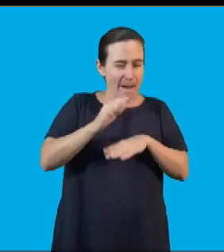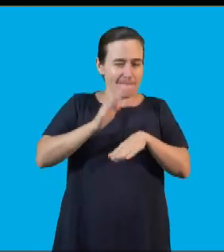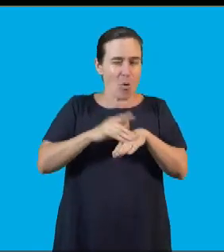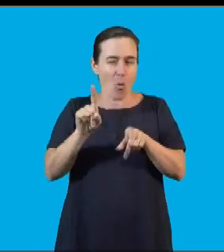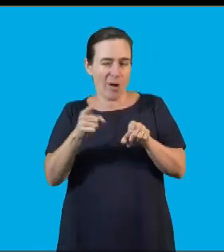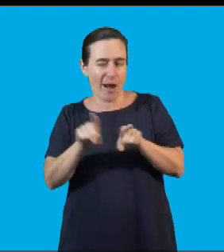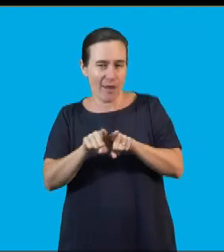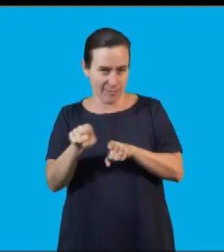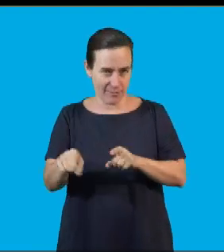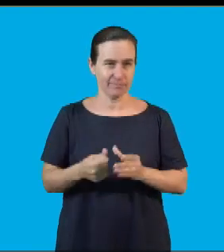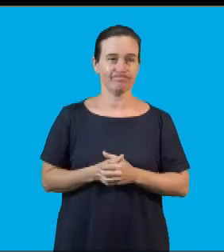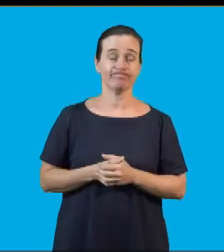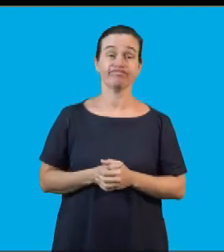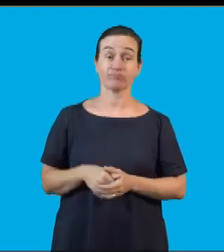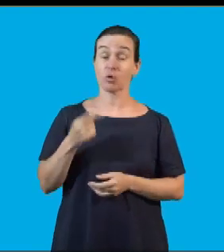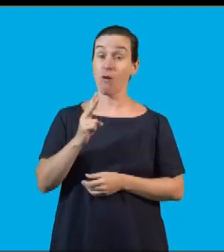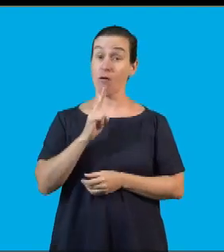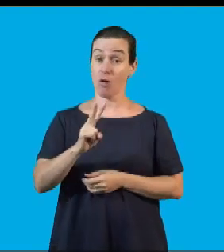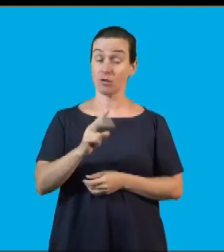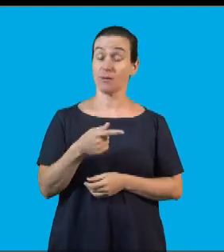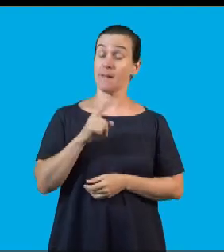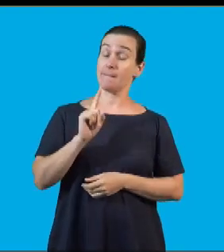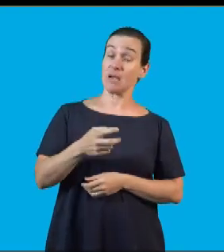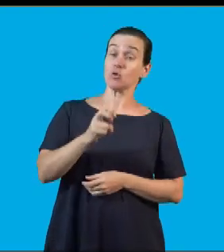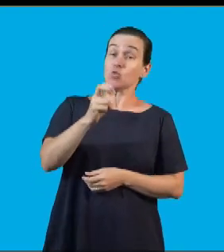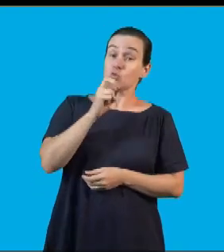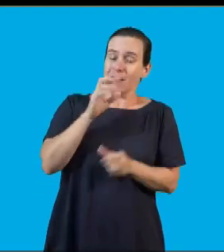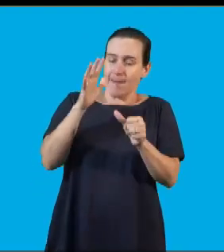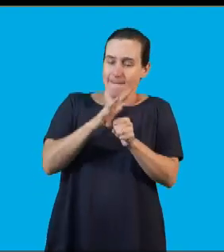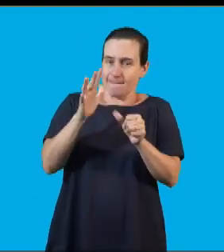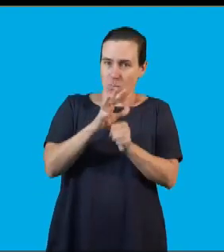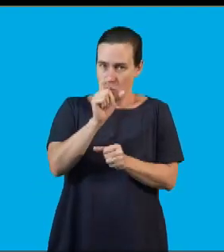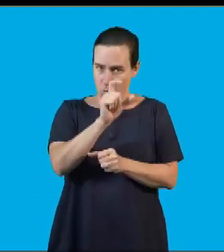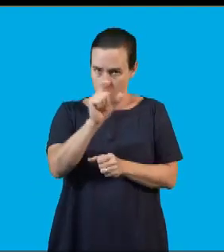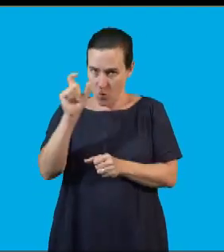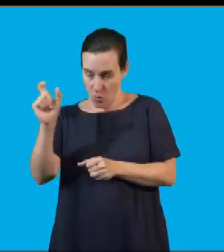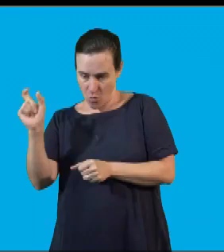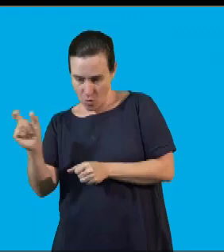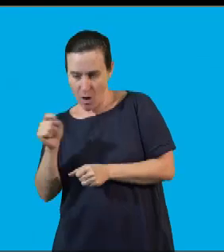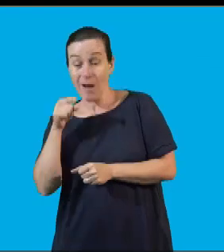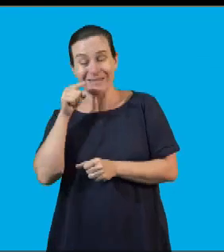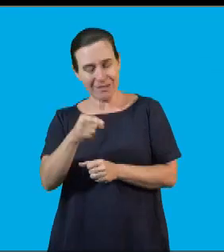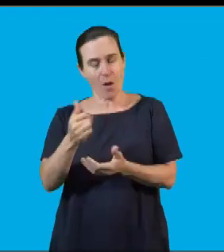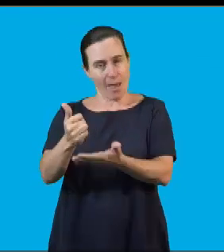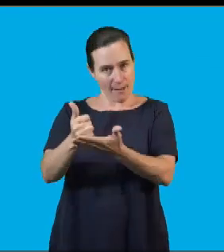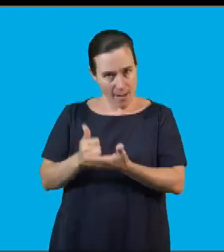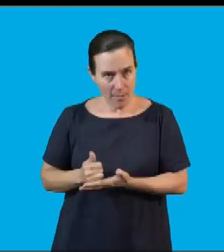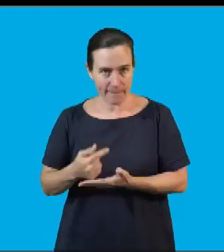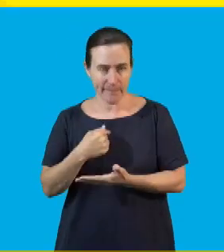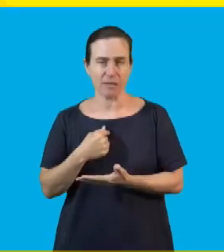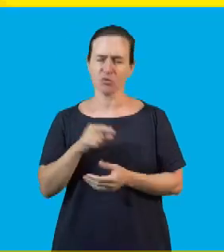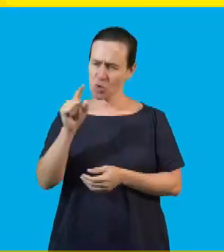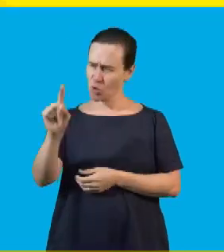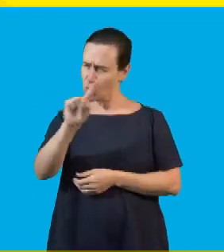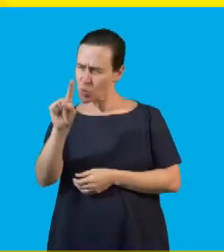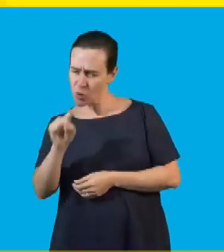Answering each question. First, use the keywords. Let the keywords guide you to the answer. So you look at the